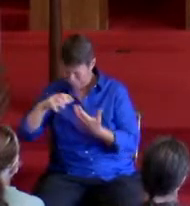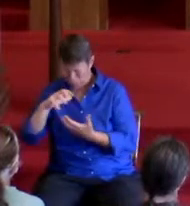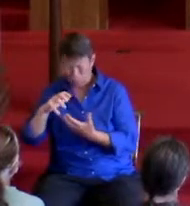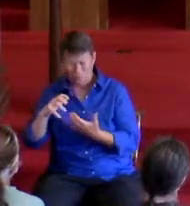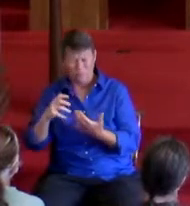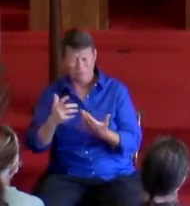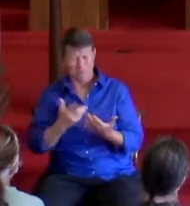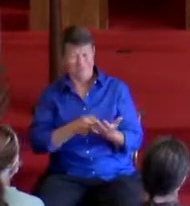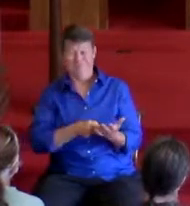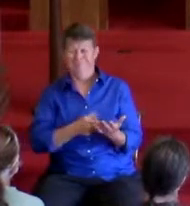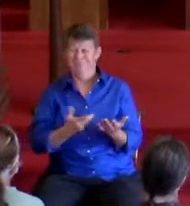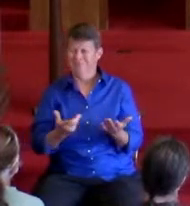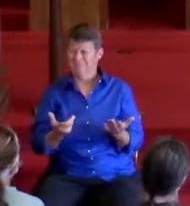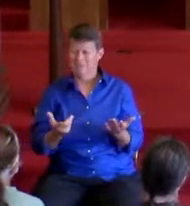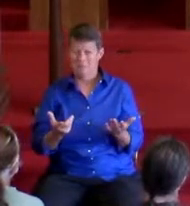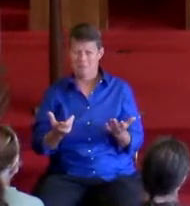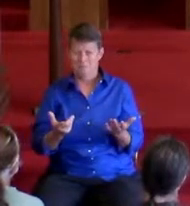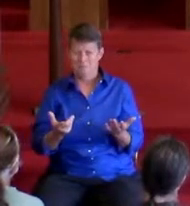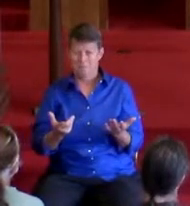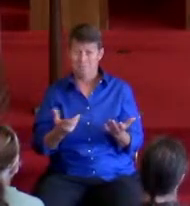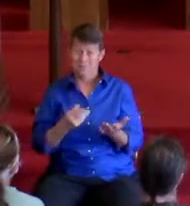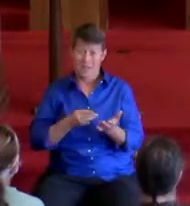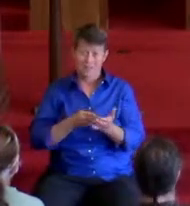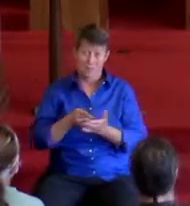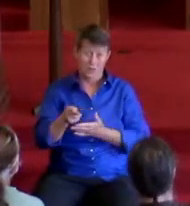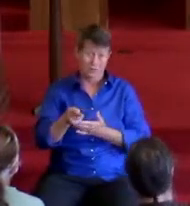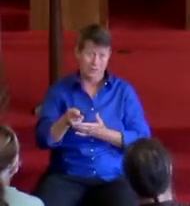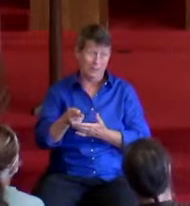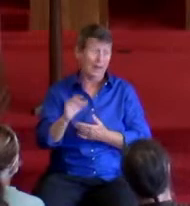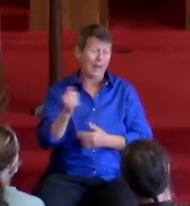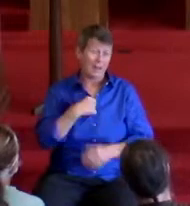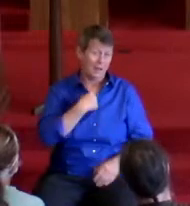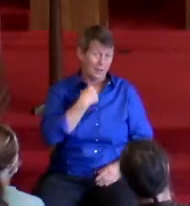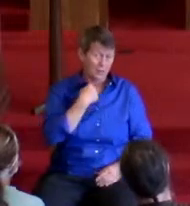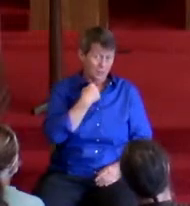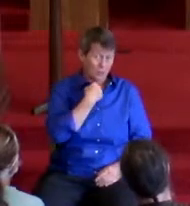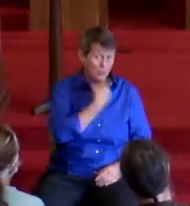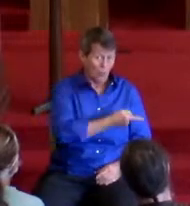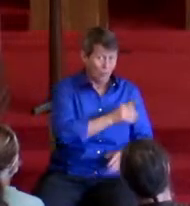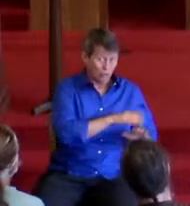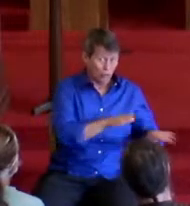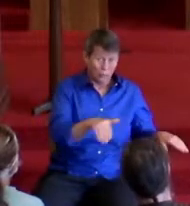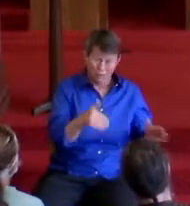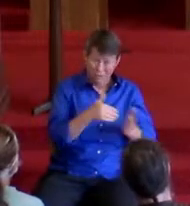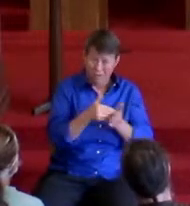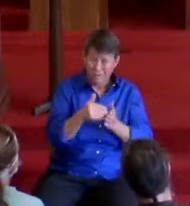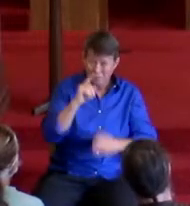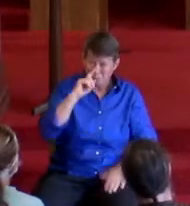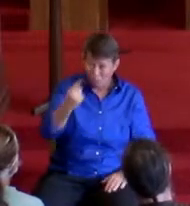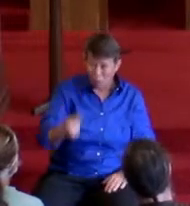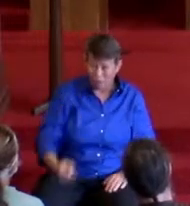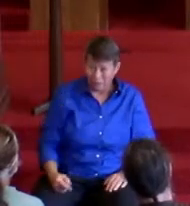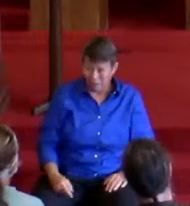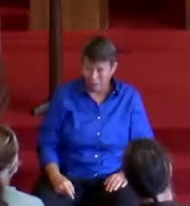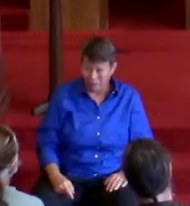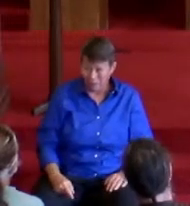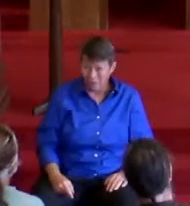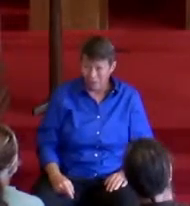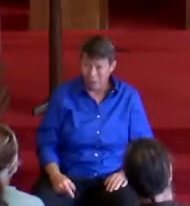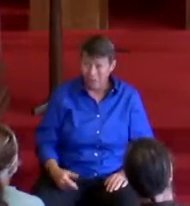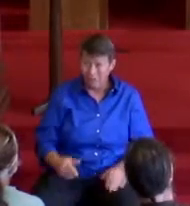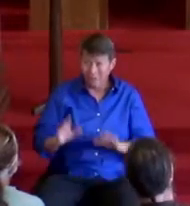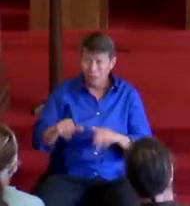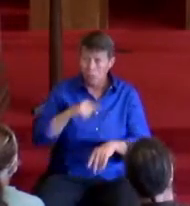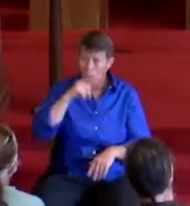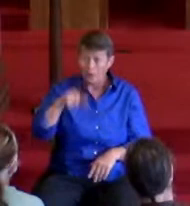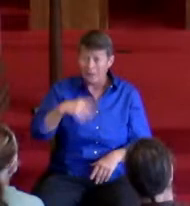confident. And frankly, as I told the children, it's often boring. You forget the sleeping pill, turn in the middle of